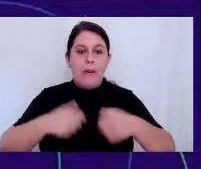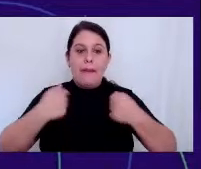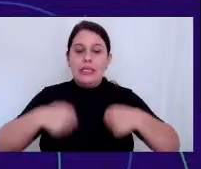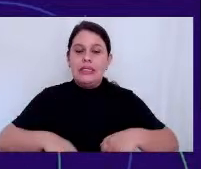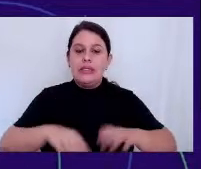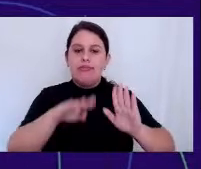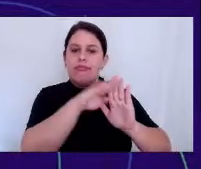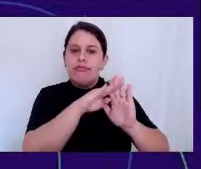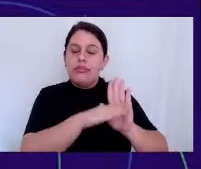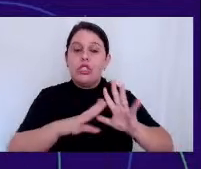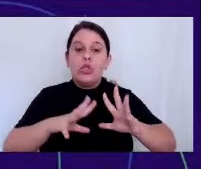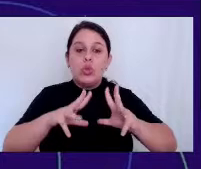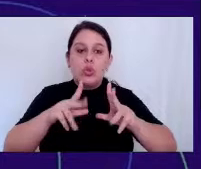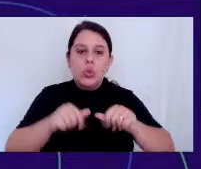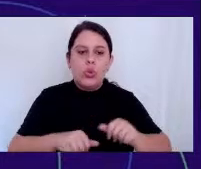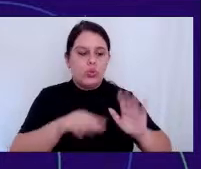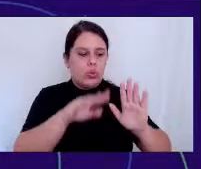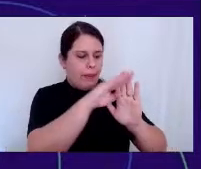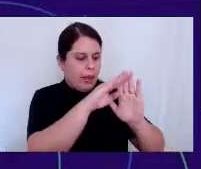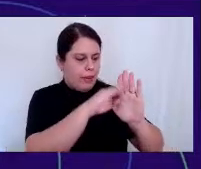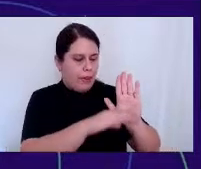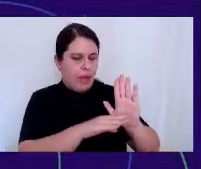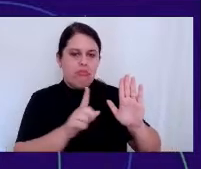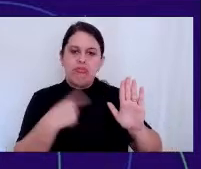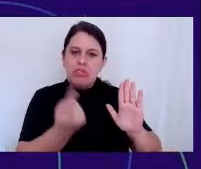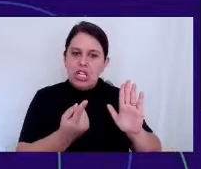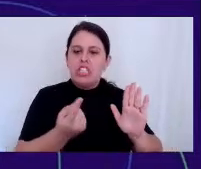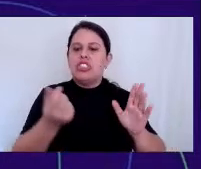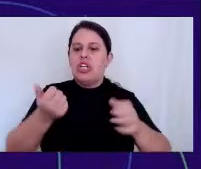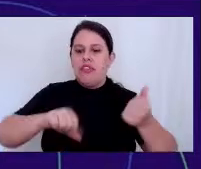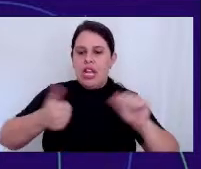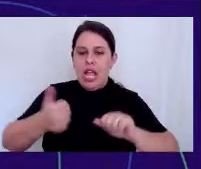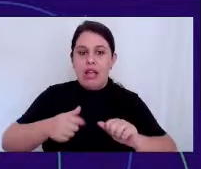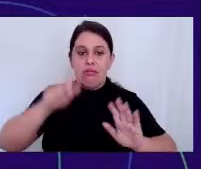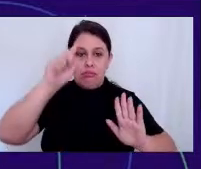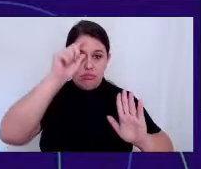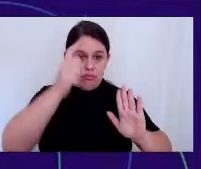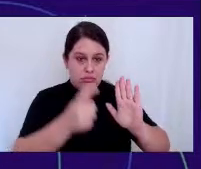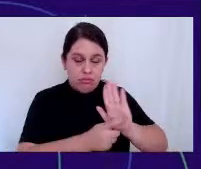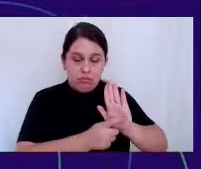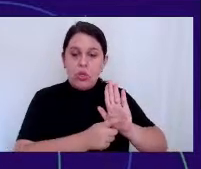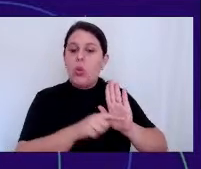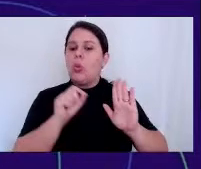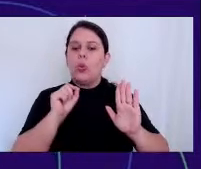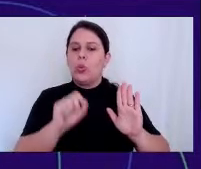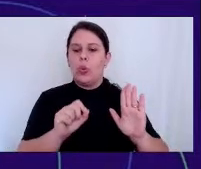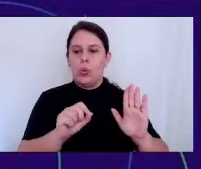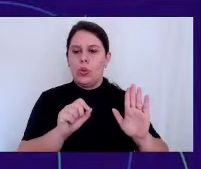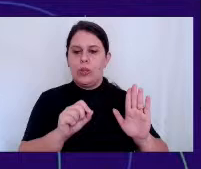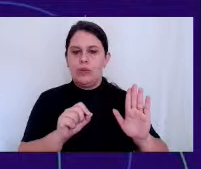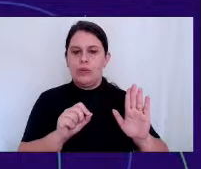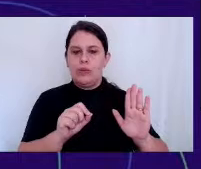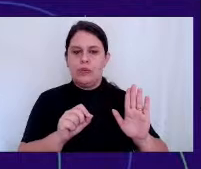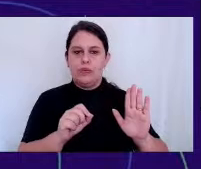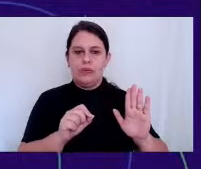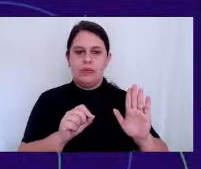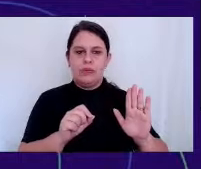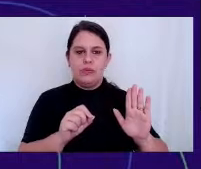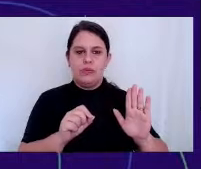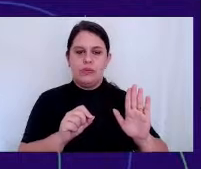evaluating, all the elements, and chatbot will do it for you. Of course, you need to provide it